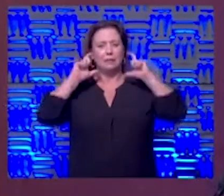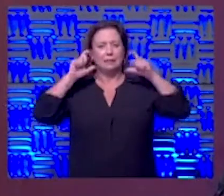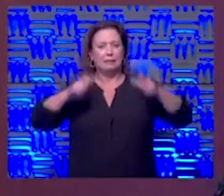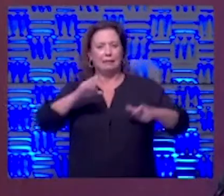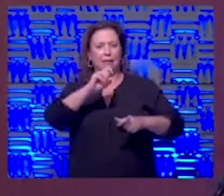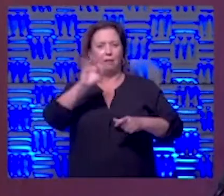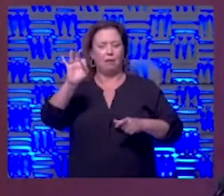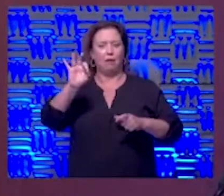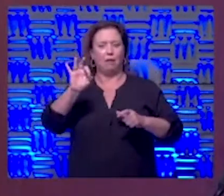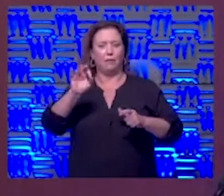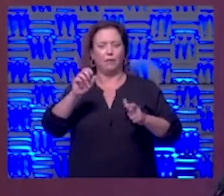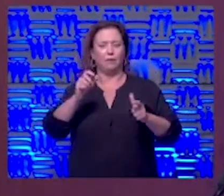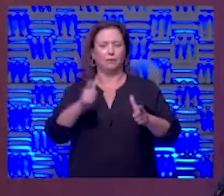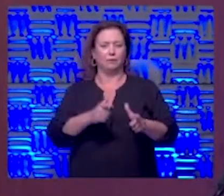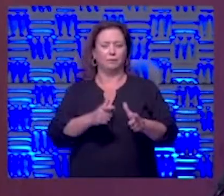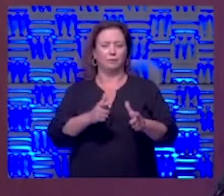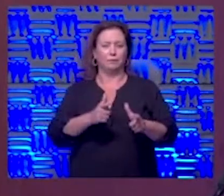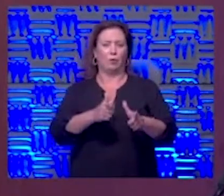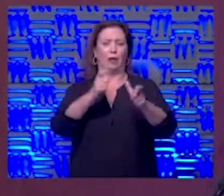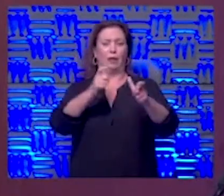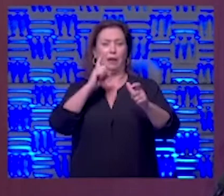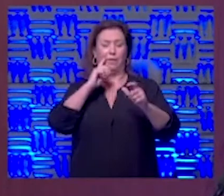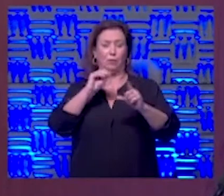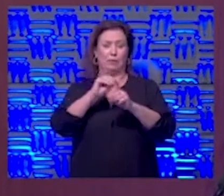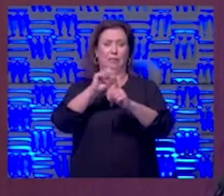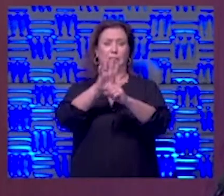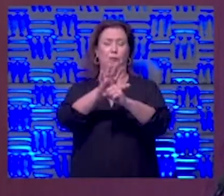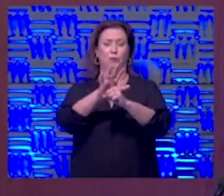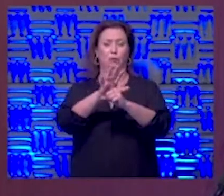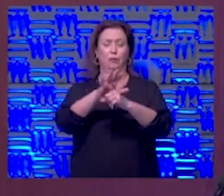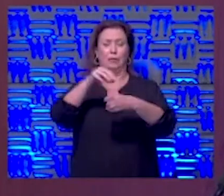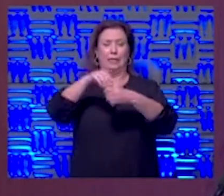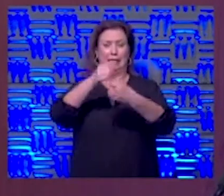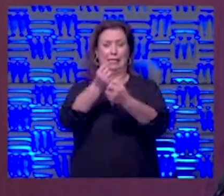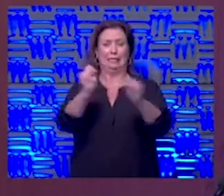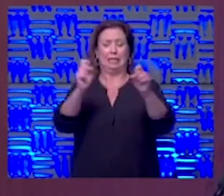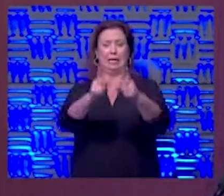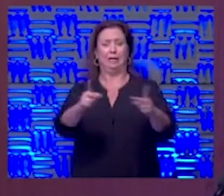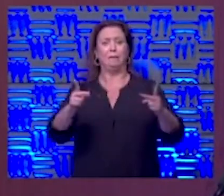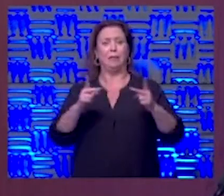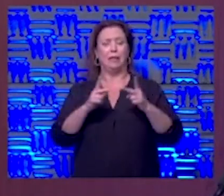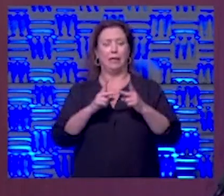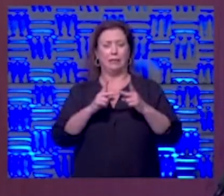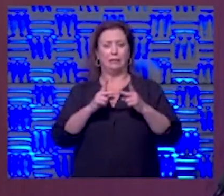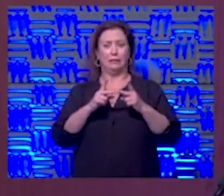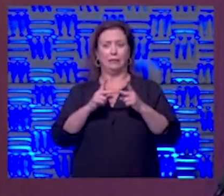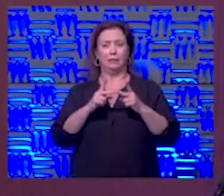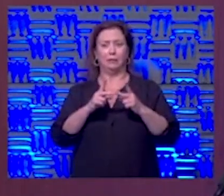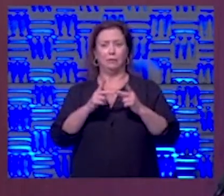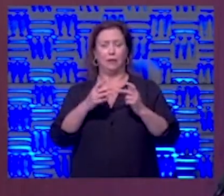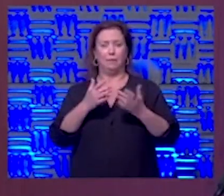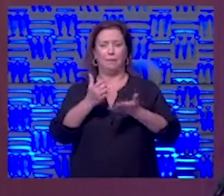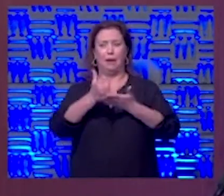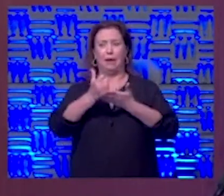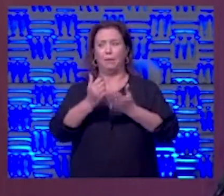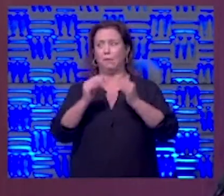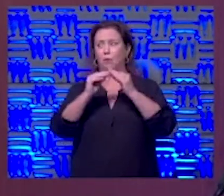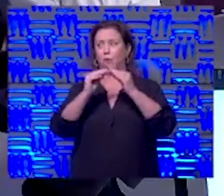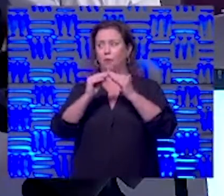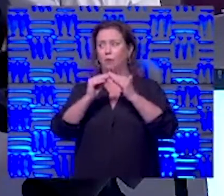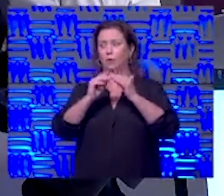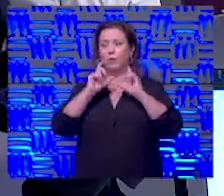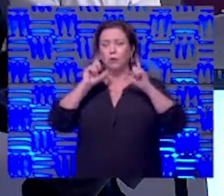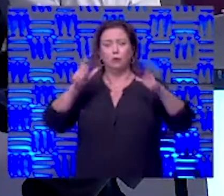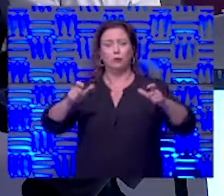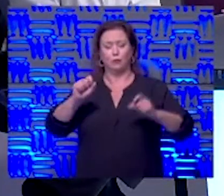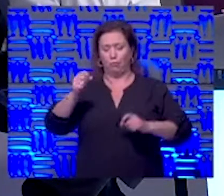off more quickly if there was perhaps an exposure when you're in a safe place might actually be more helpful. You drop it on the